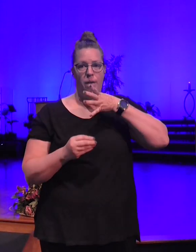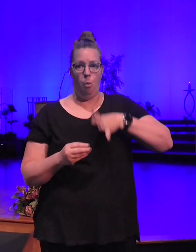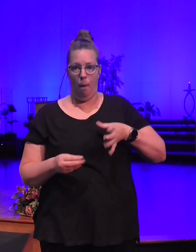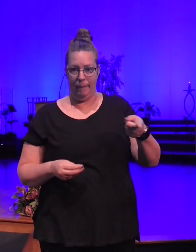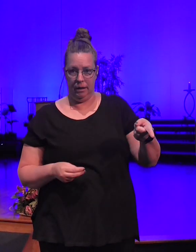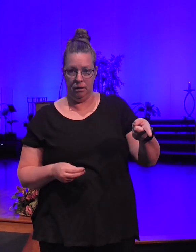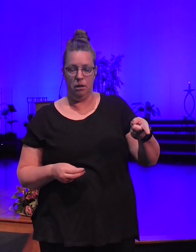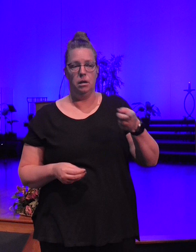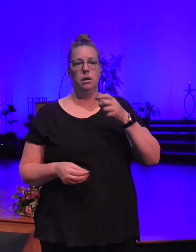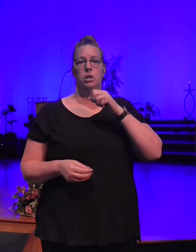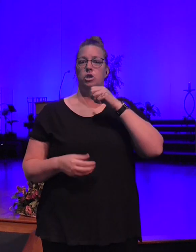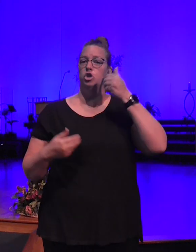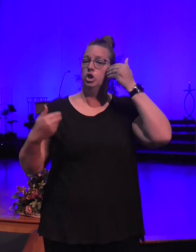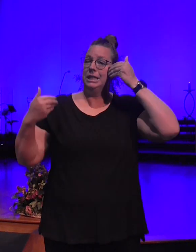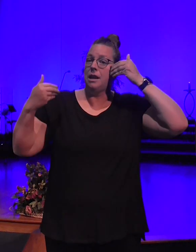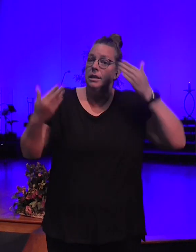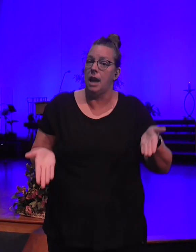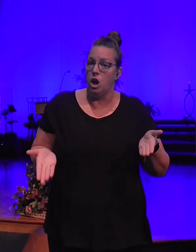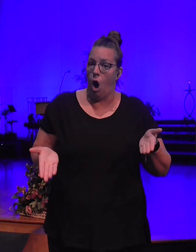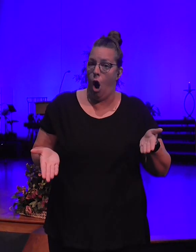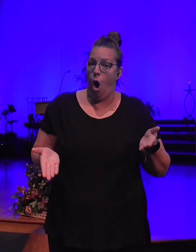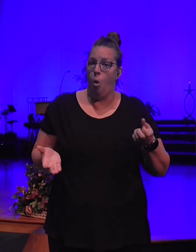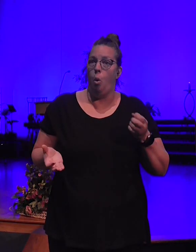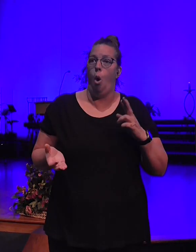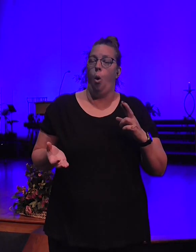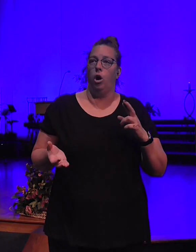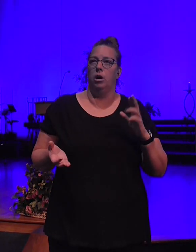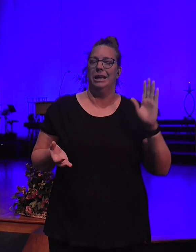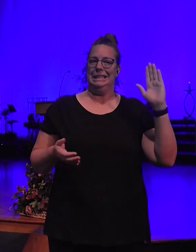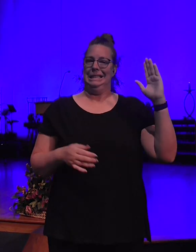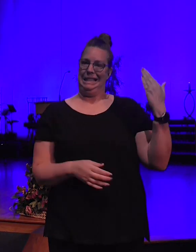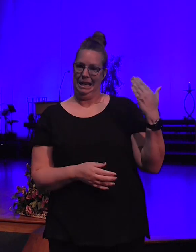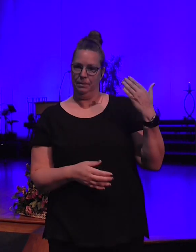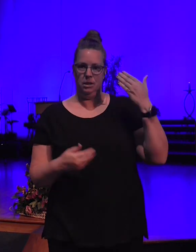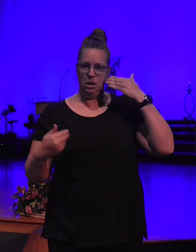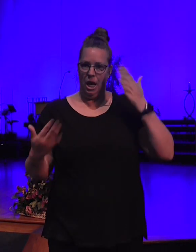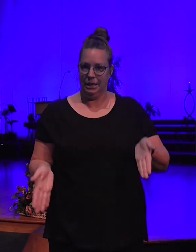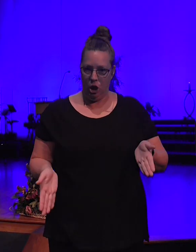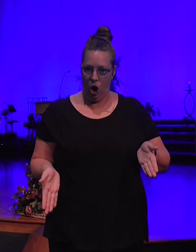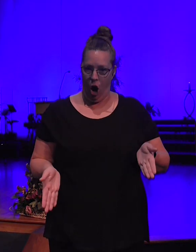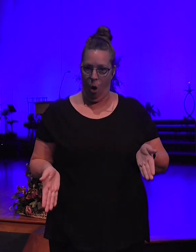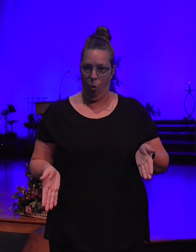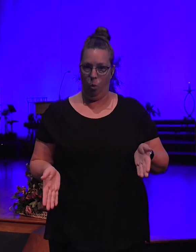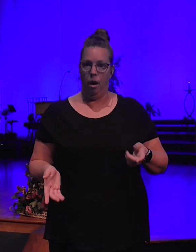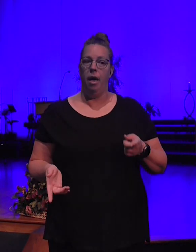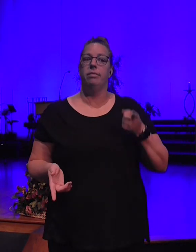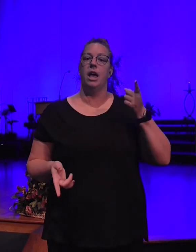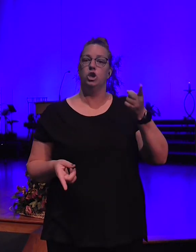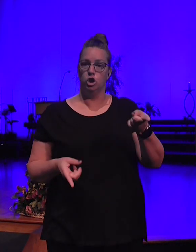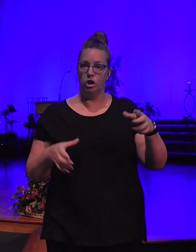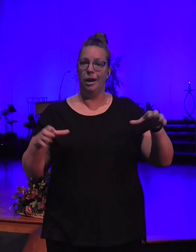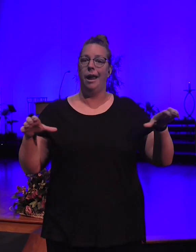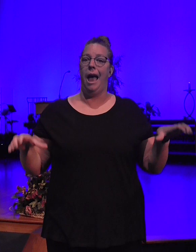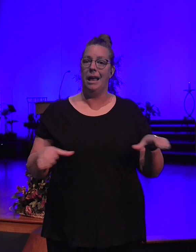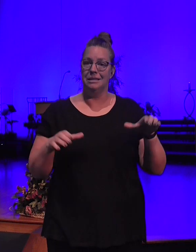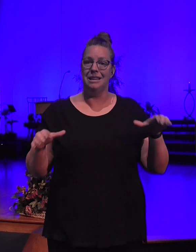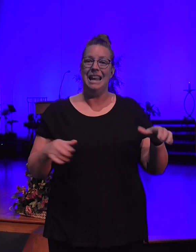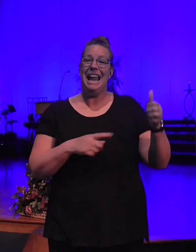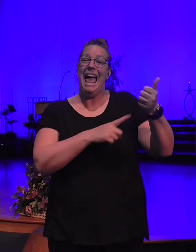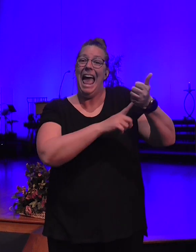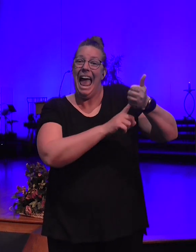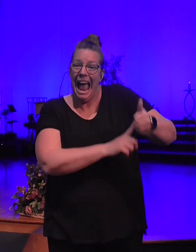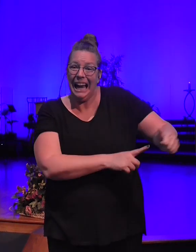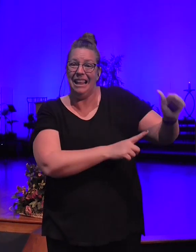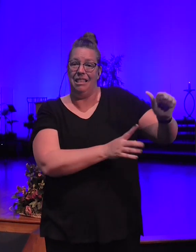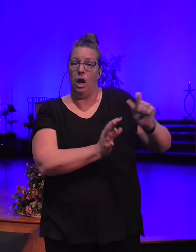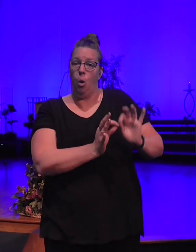she does not know, or appears not to know, that she has done anything